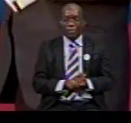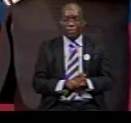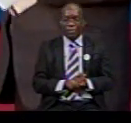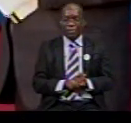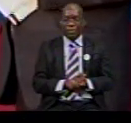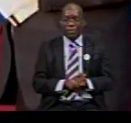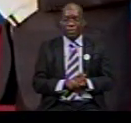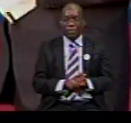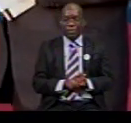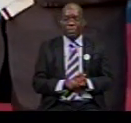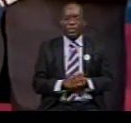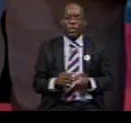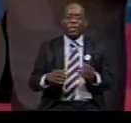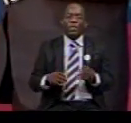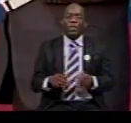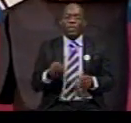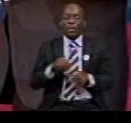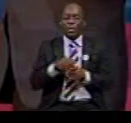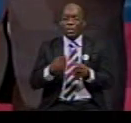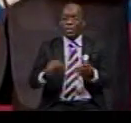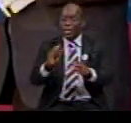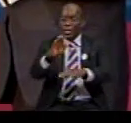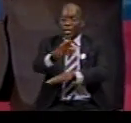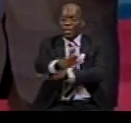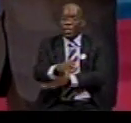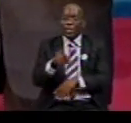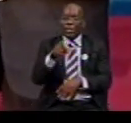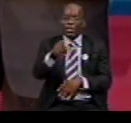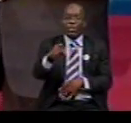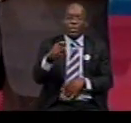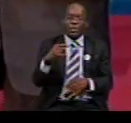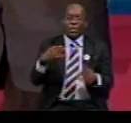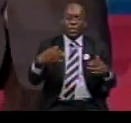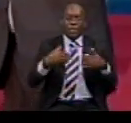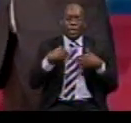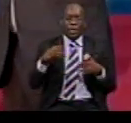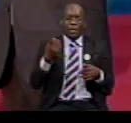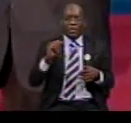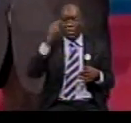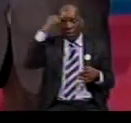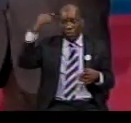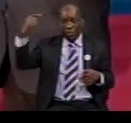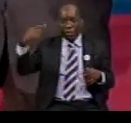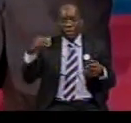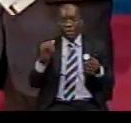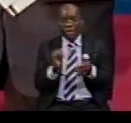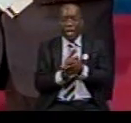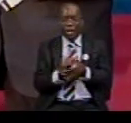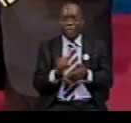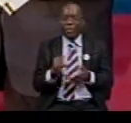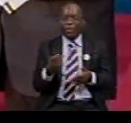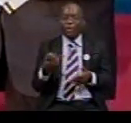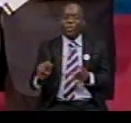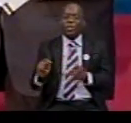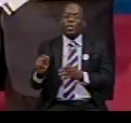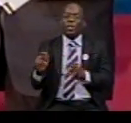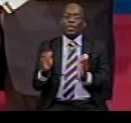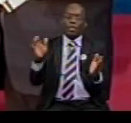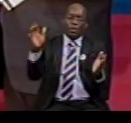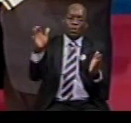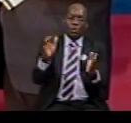she had a dream, and in the dream, she had the message. The big fish had swallowed the small